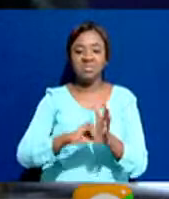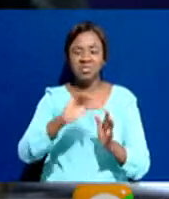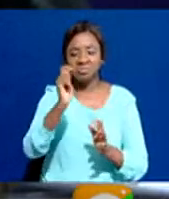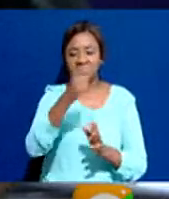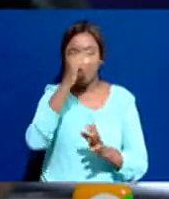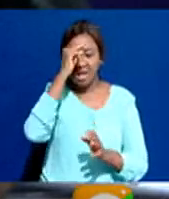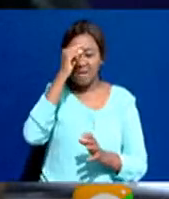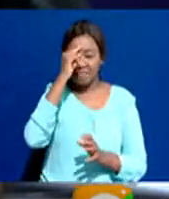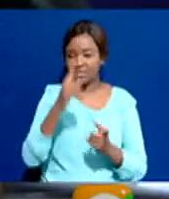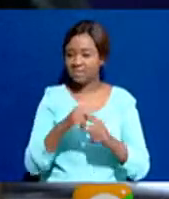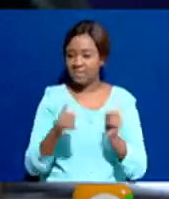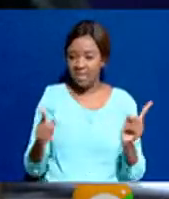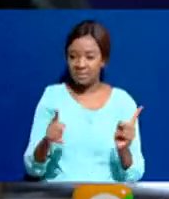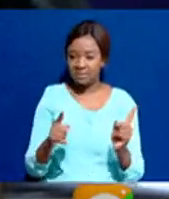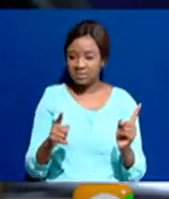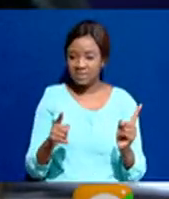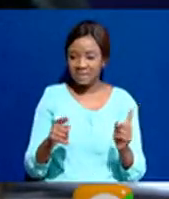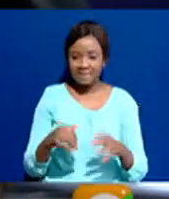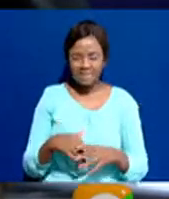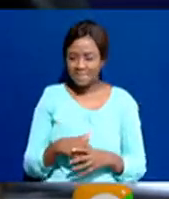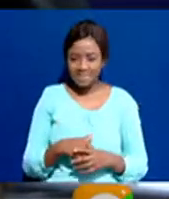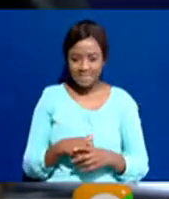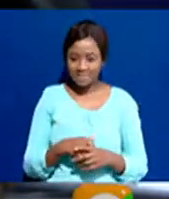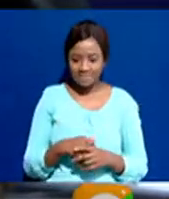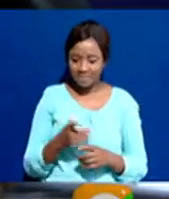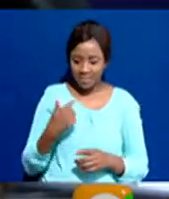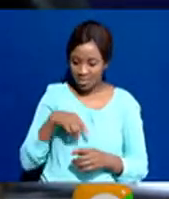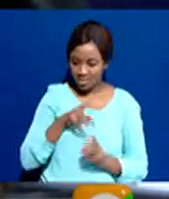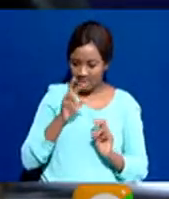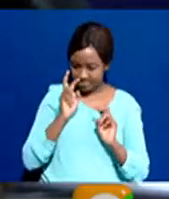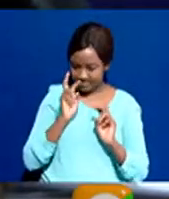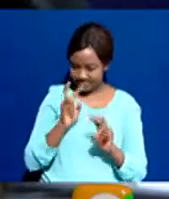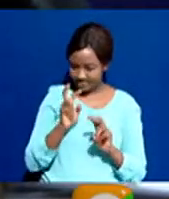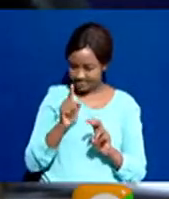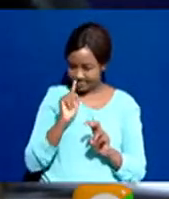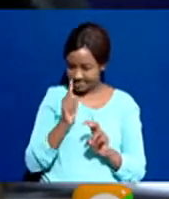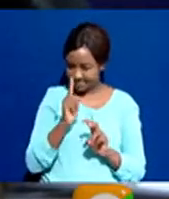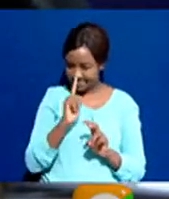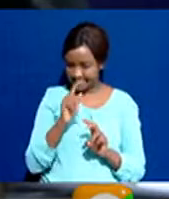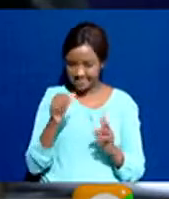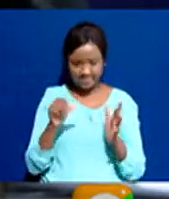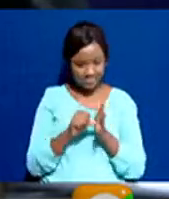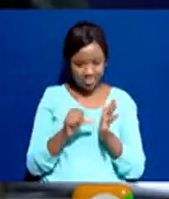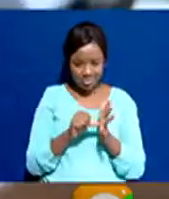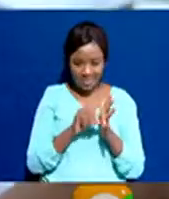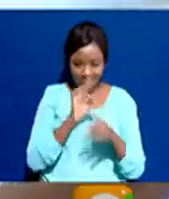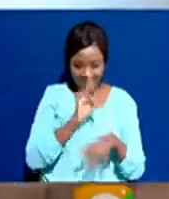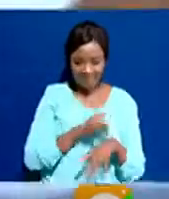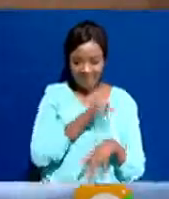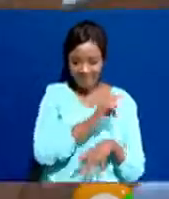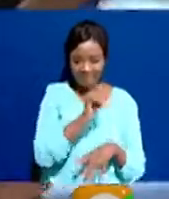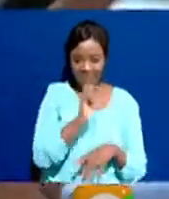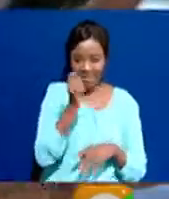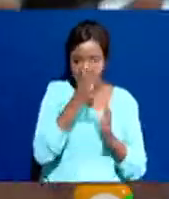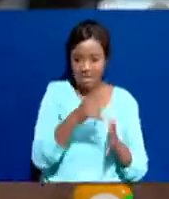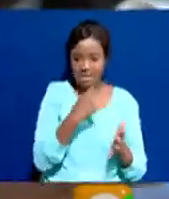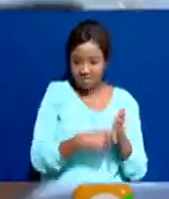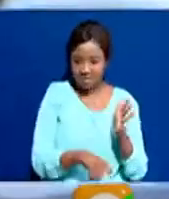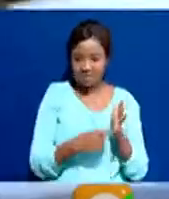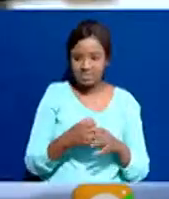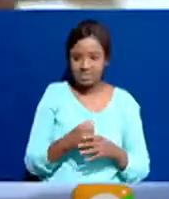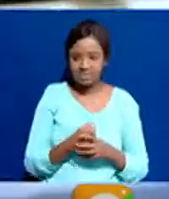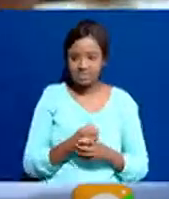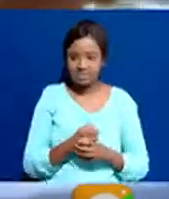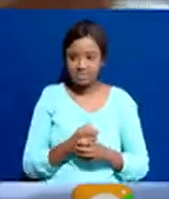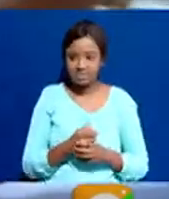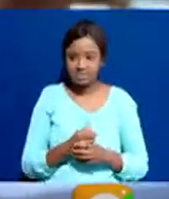taxpayer. But from where we sit, that is a very huge dent for the Kenyan taxpayer to take. He's taking care of his interests.